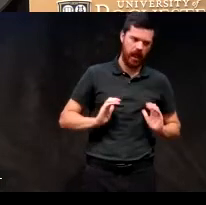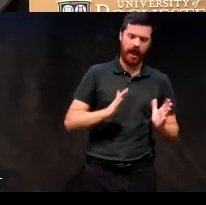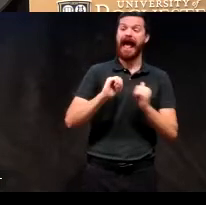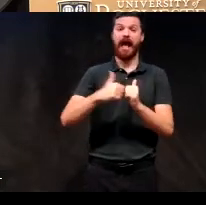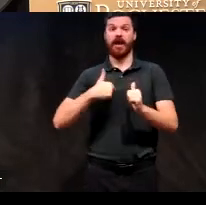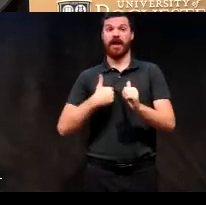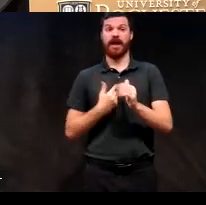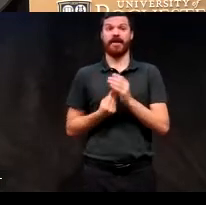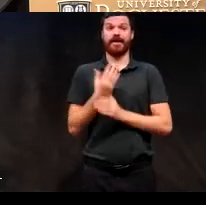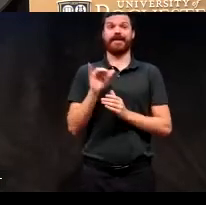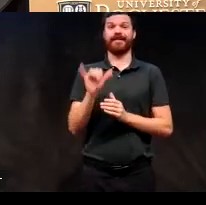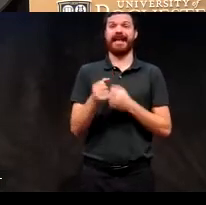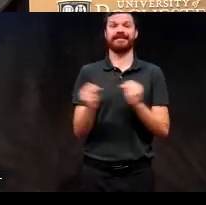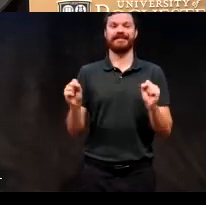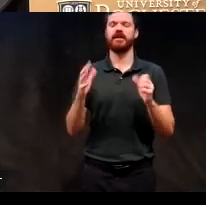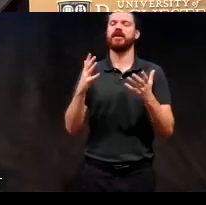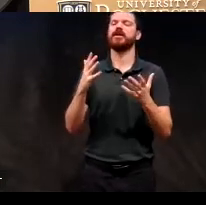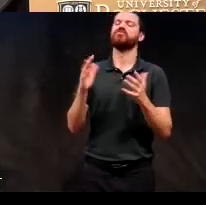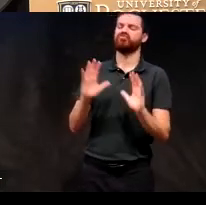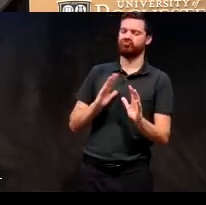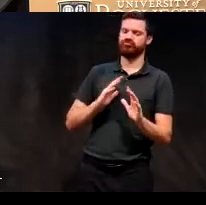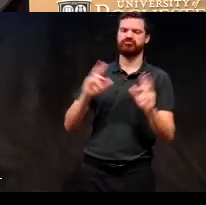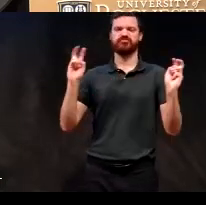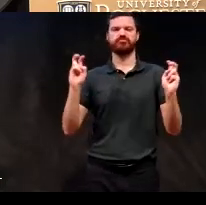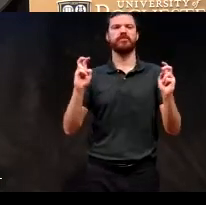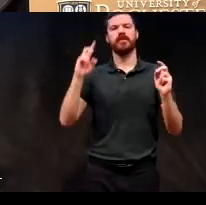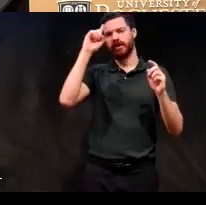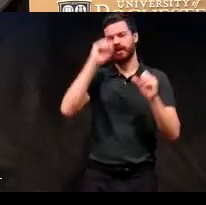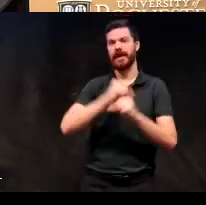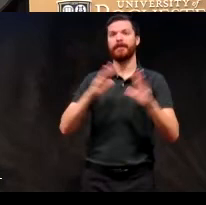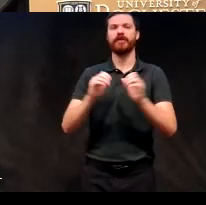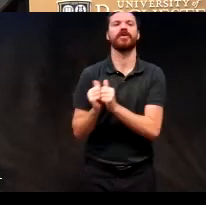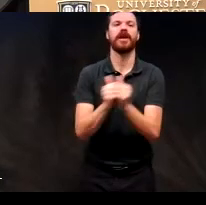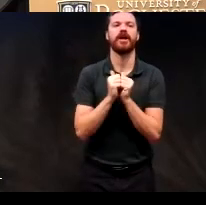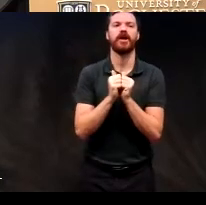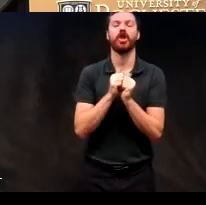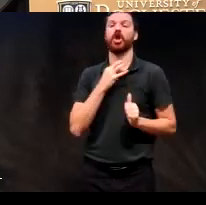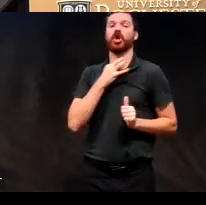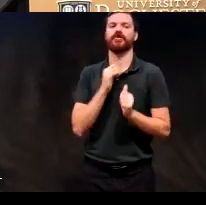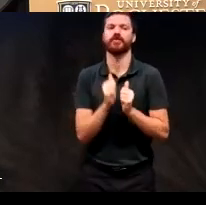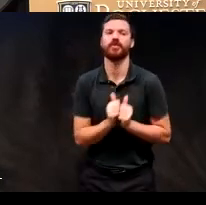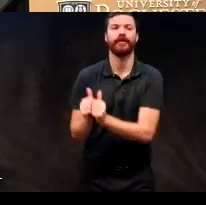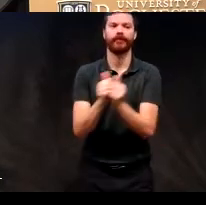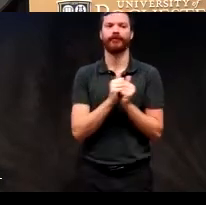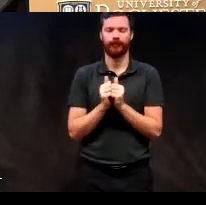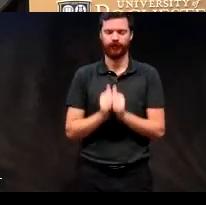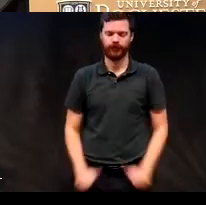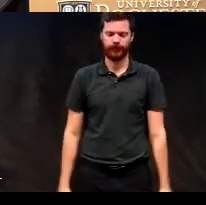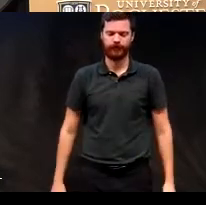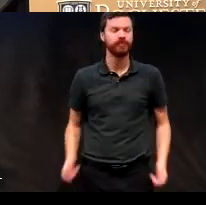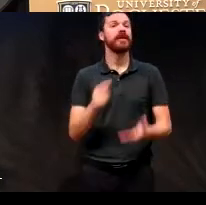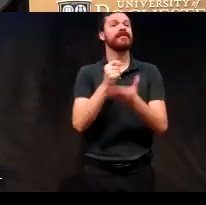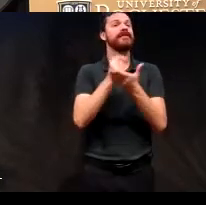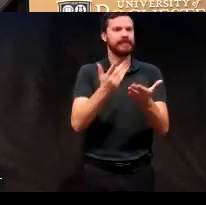saying, let's imagine together what's going on. Let's listen together and let's be really curious. And there are times when the